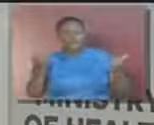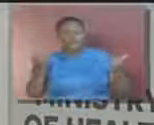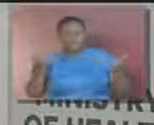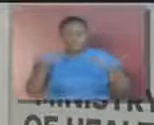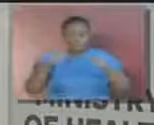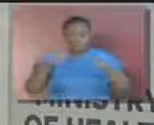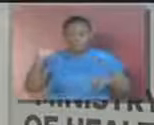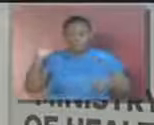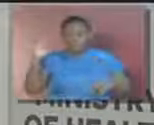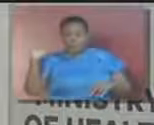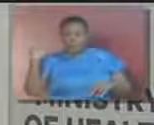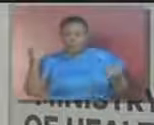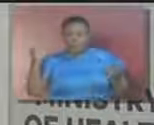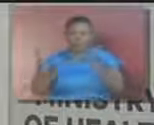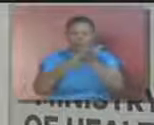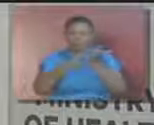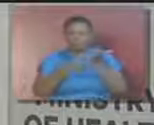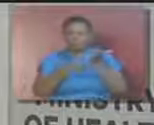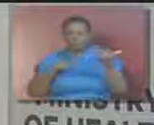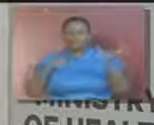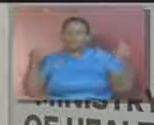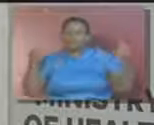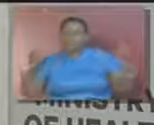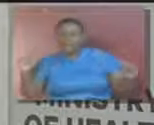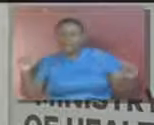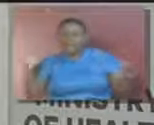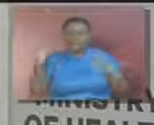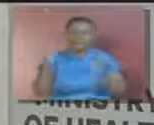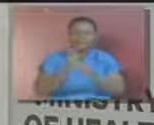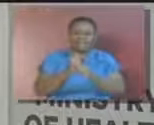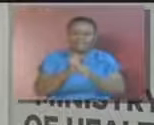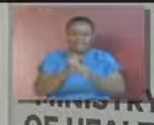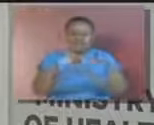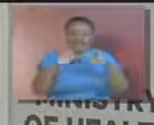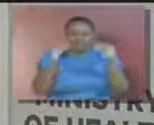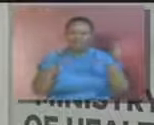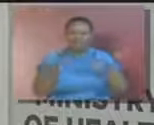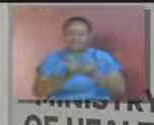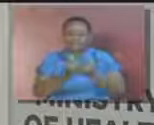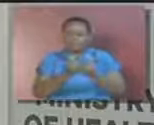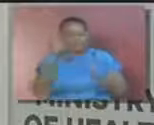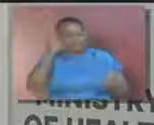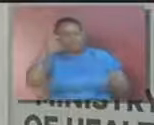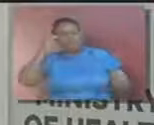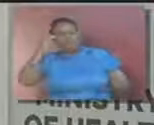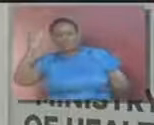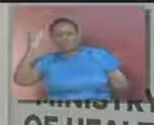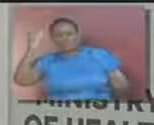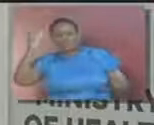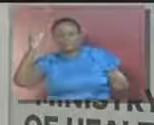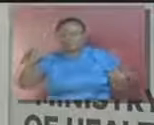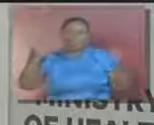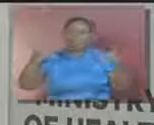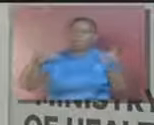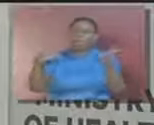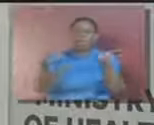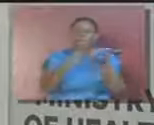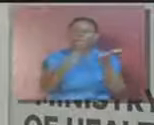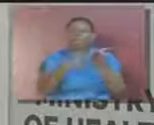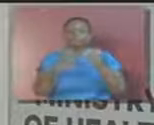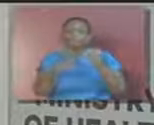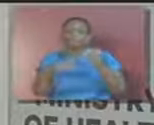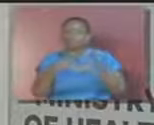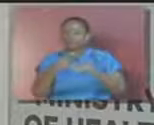of experts related to the genetics. As you know, we had Professor Carrington on, we had immunologists on to the